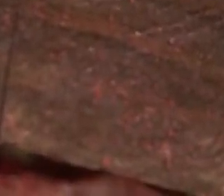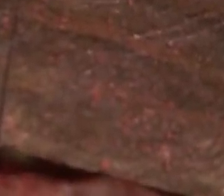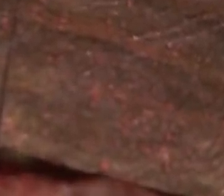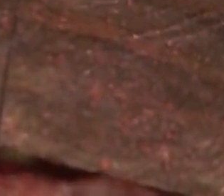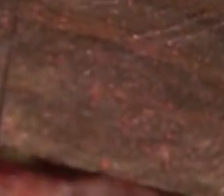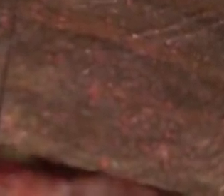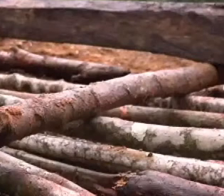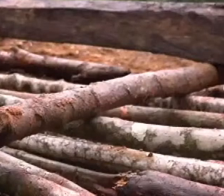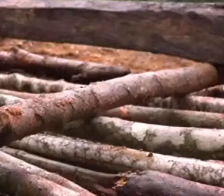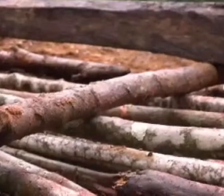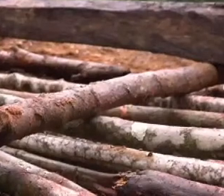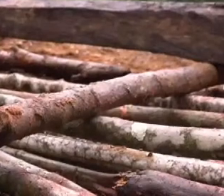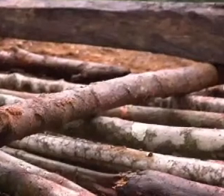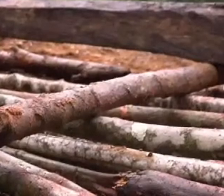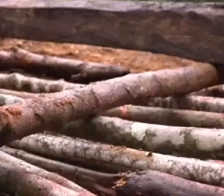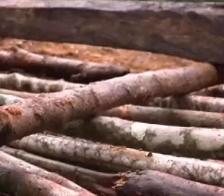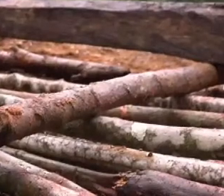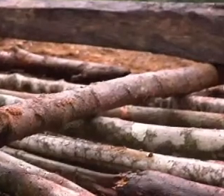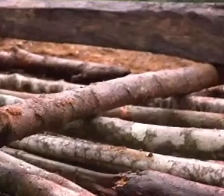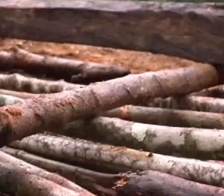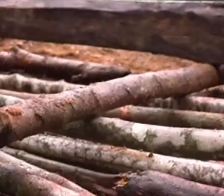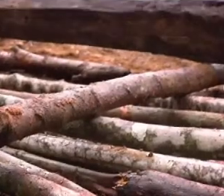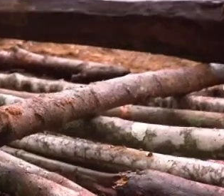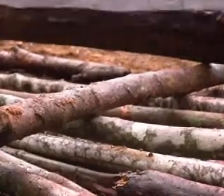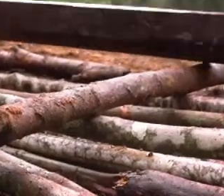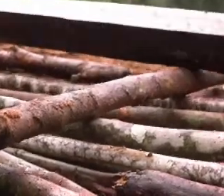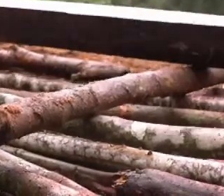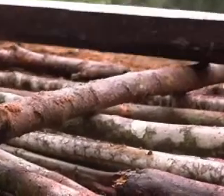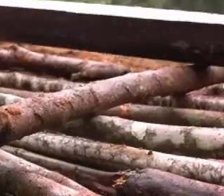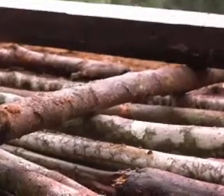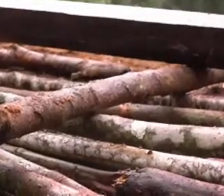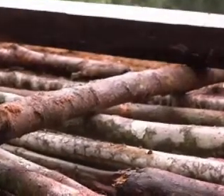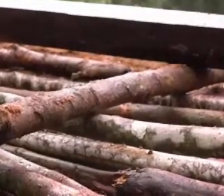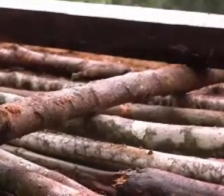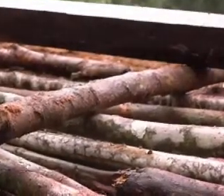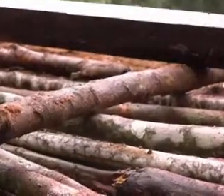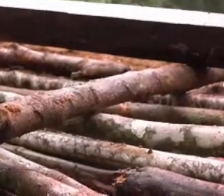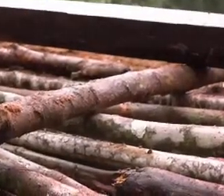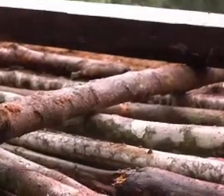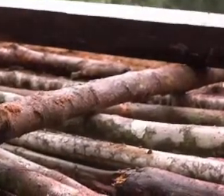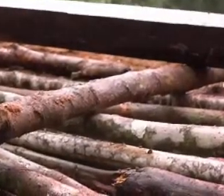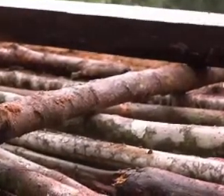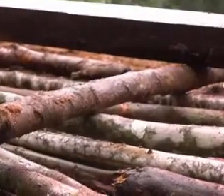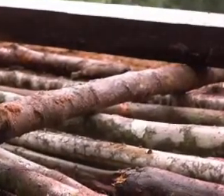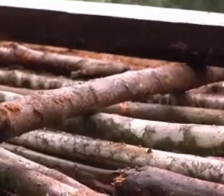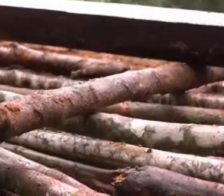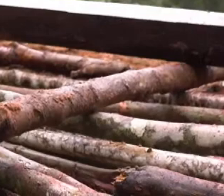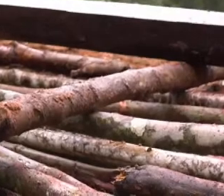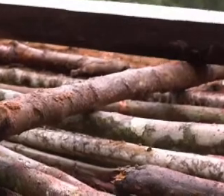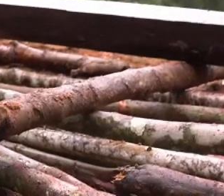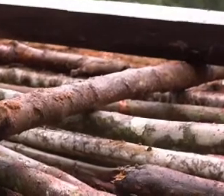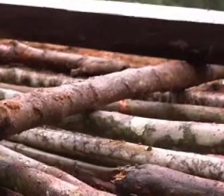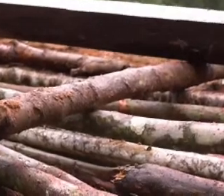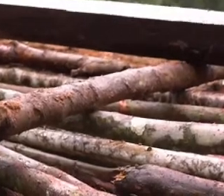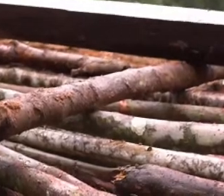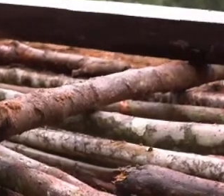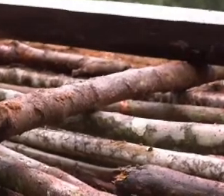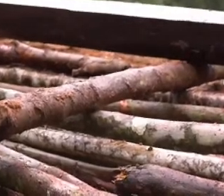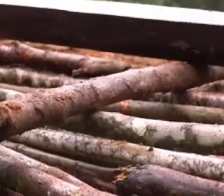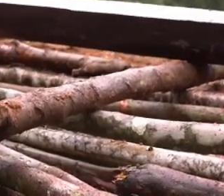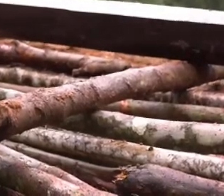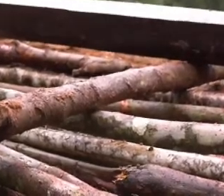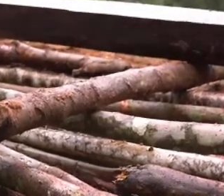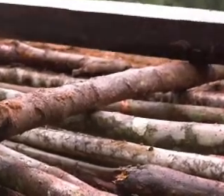the joints and the mud and wattle and the sticks for the mud and wattle. It's all trees that have been felled